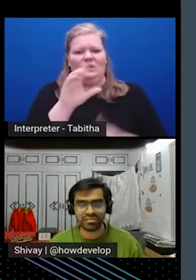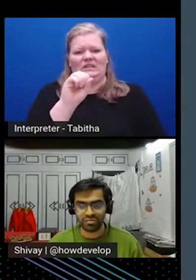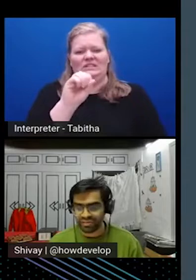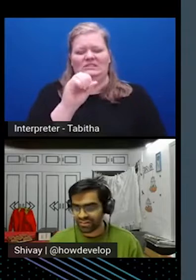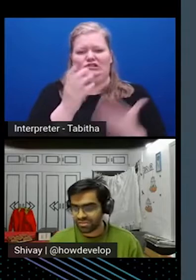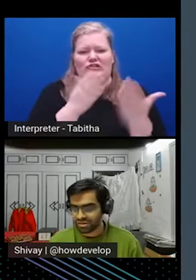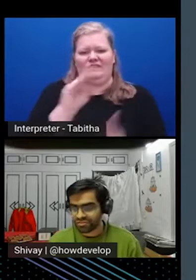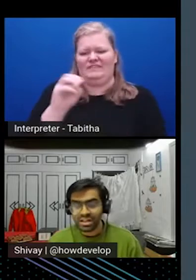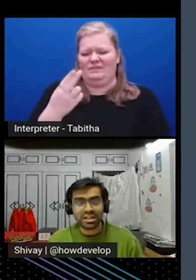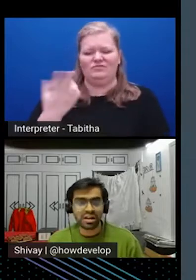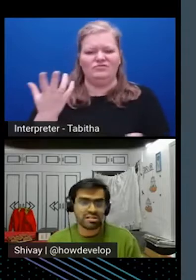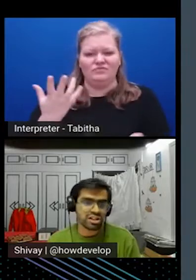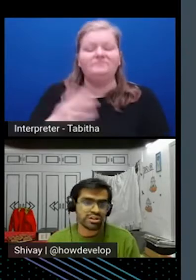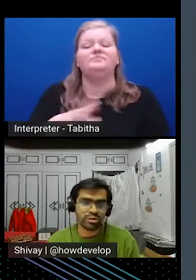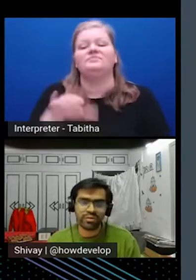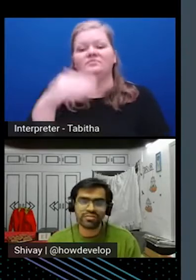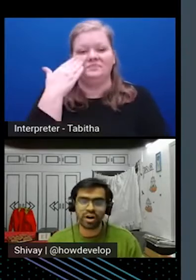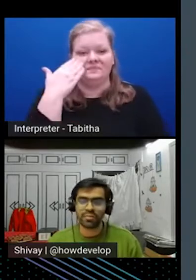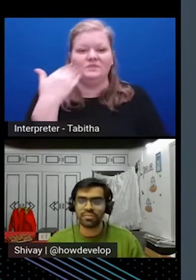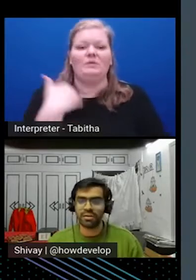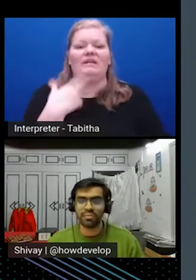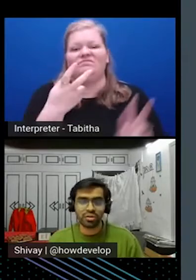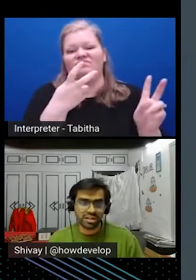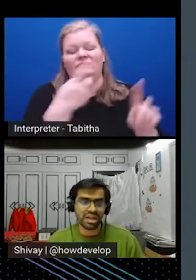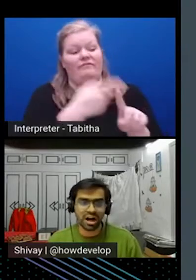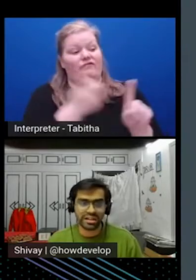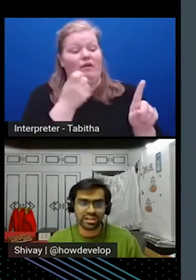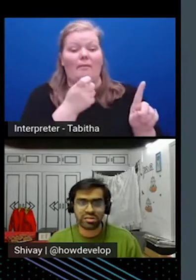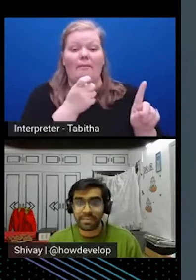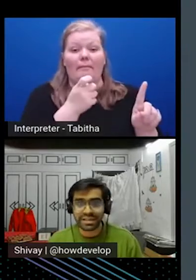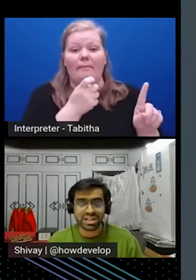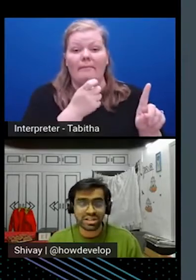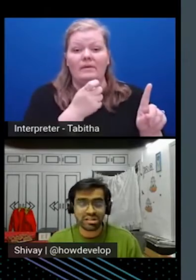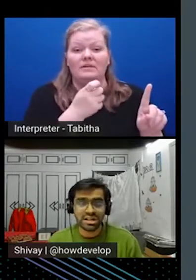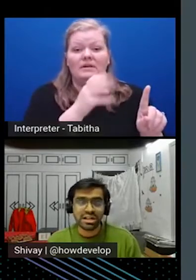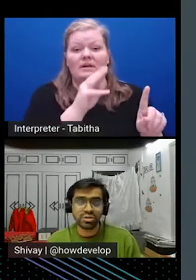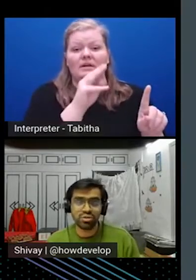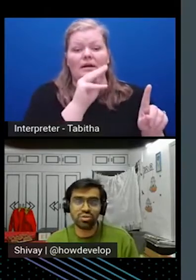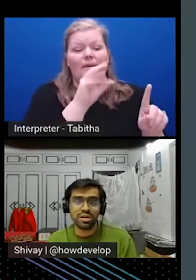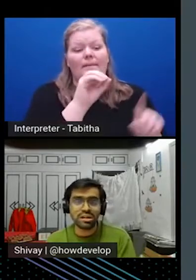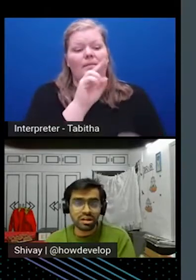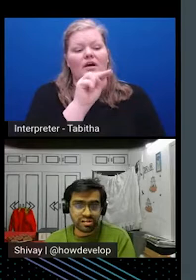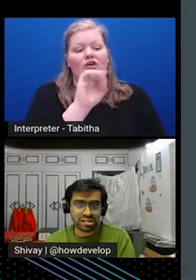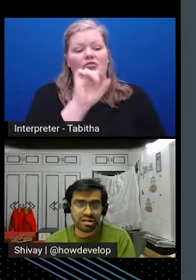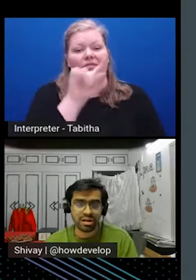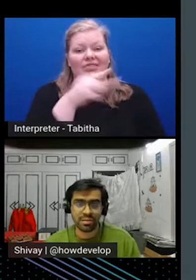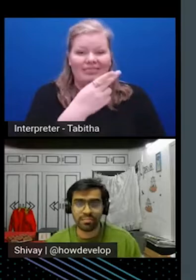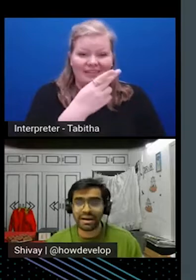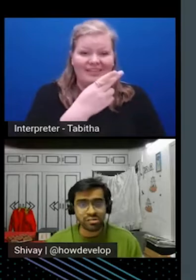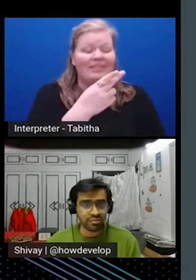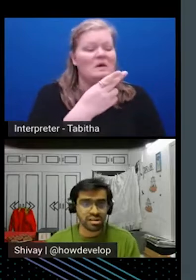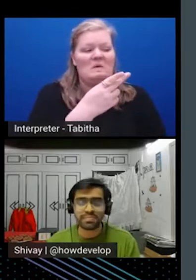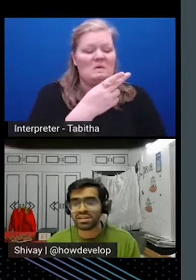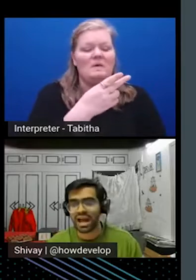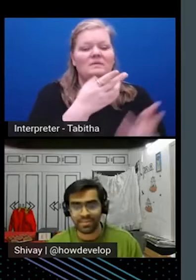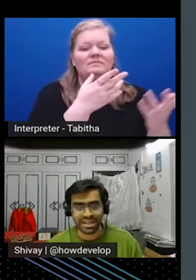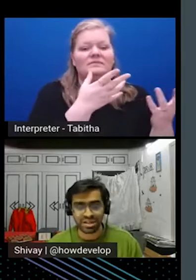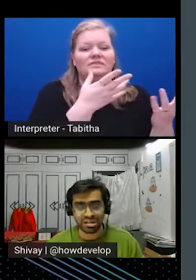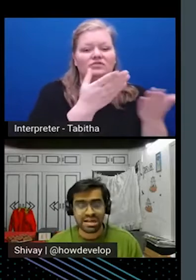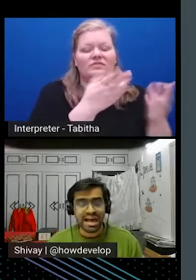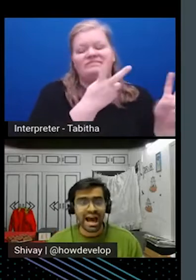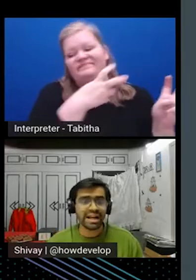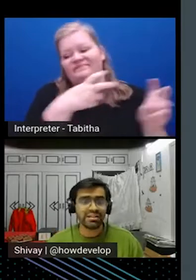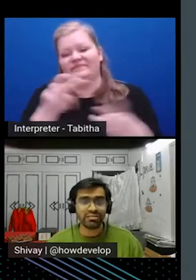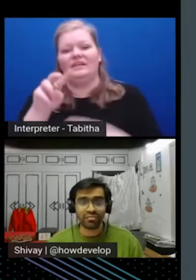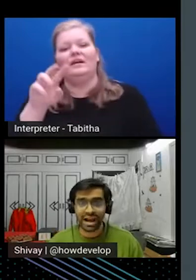know that we have sort of transitioned over from monolith architecture applications to microservices based